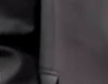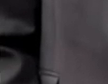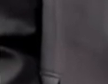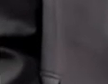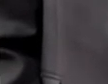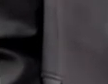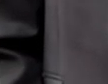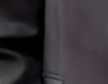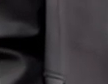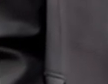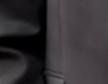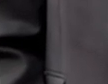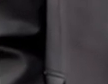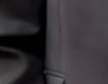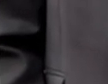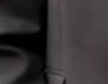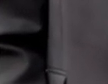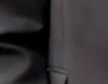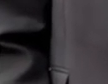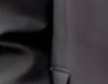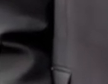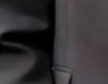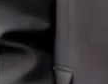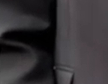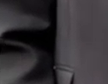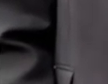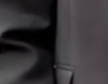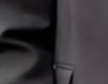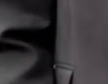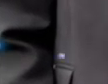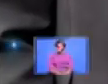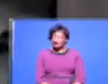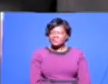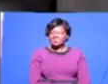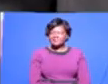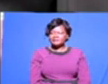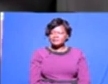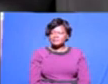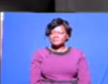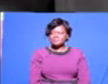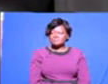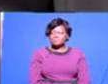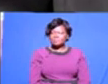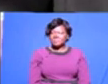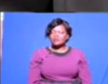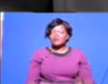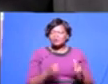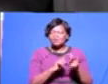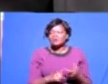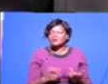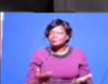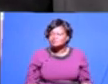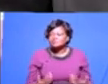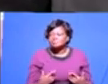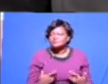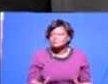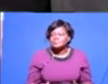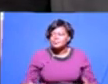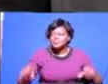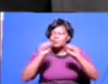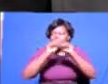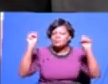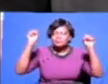about Polycarp Igathe, who also had his chance, and many years he had the tutelage of the president